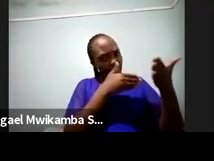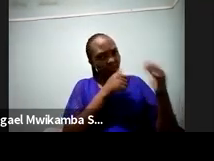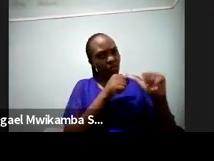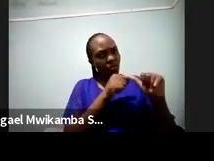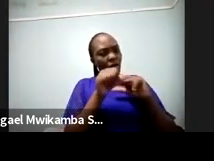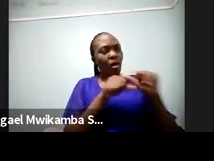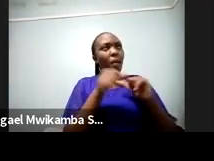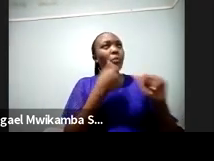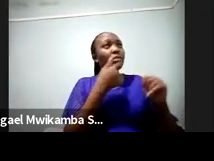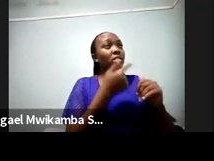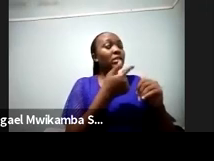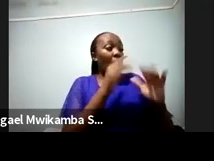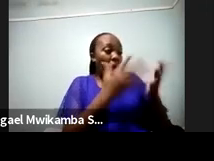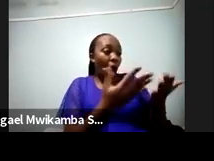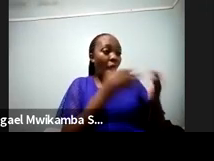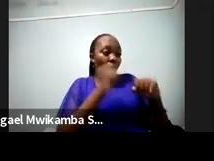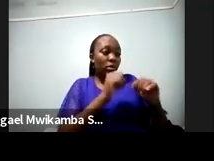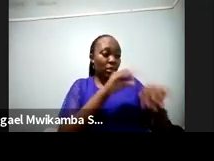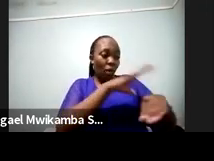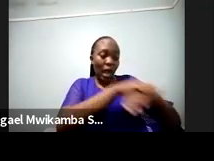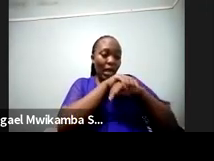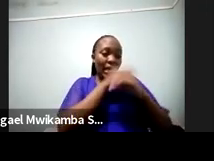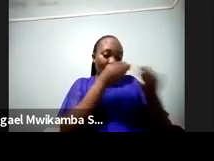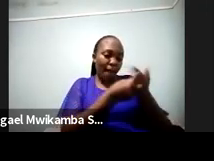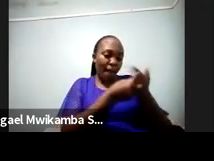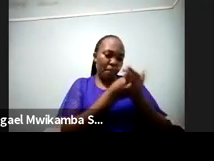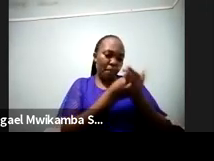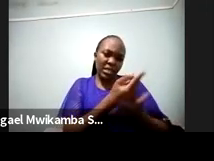money without a source of money. Can